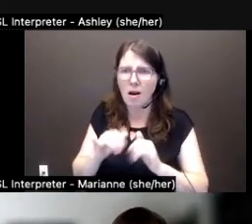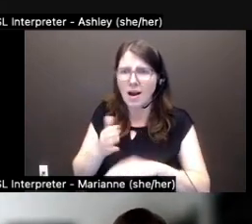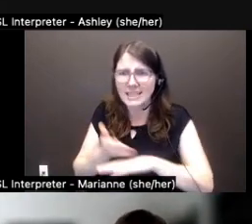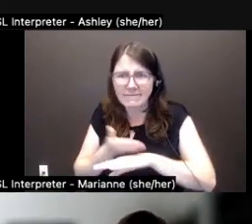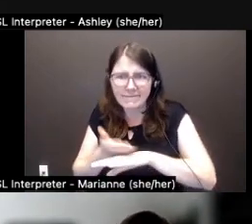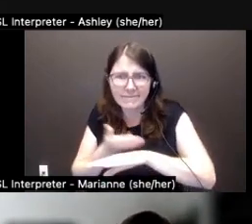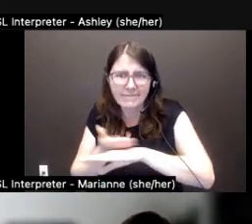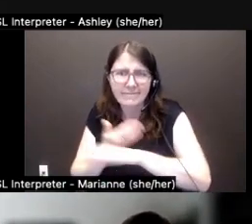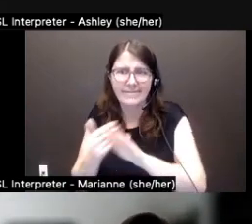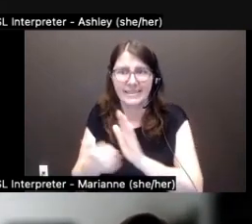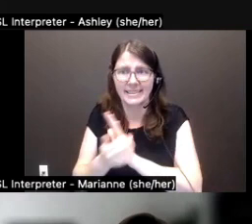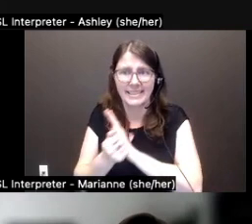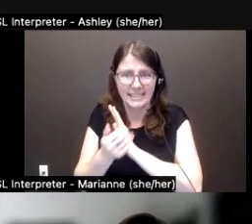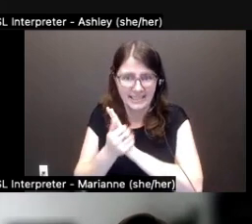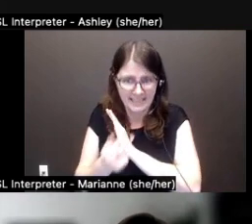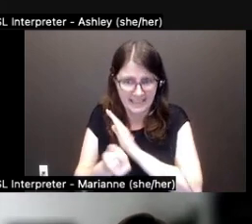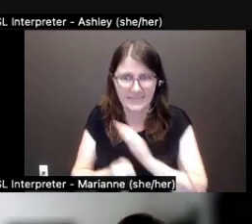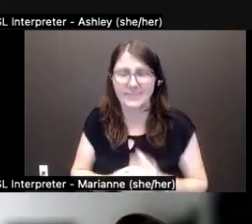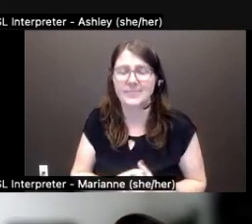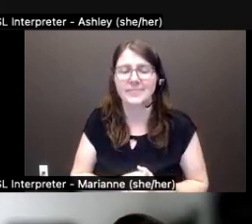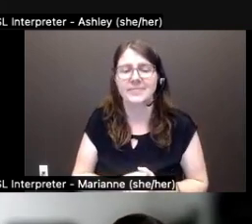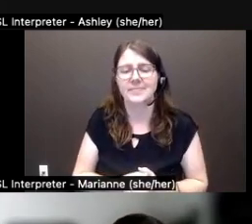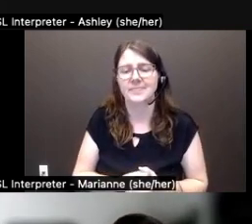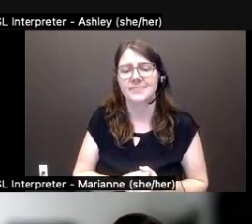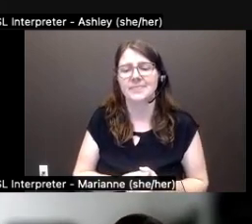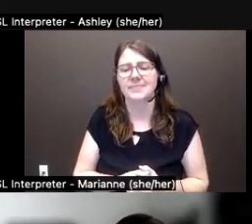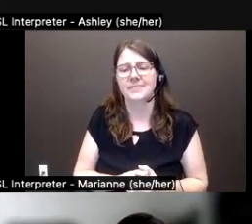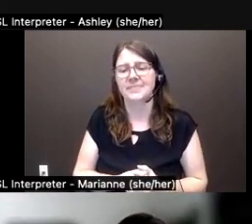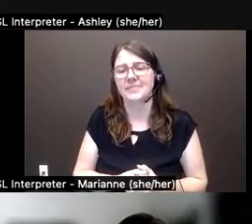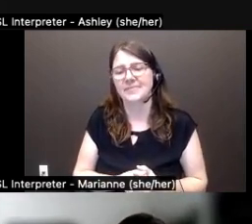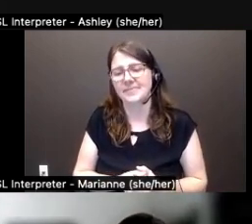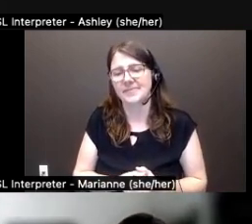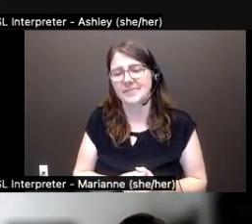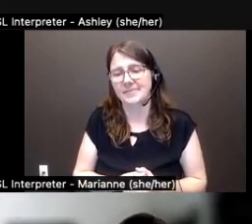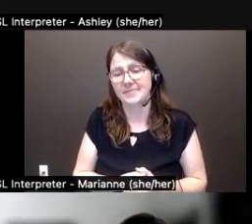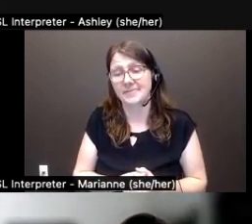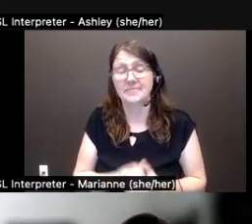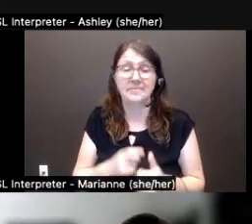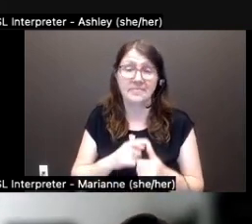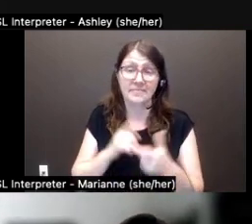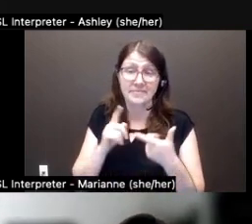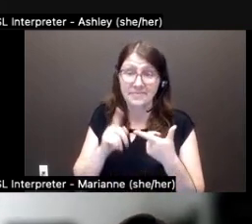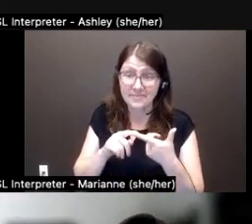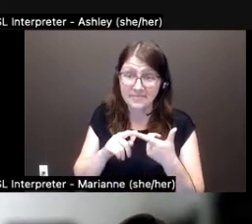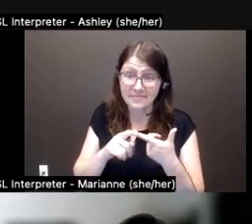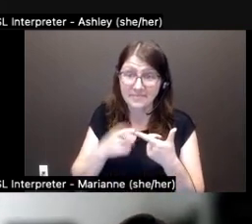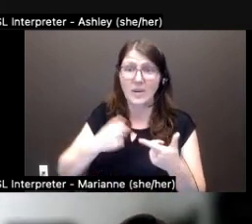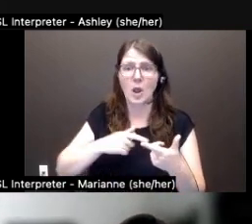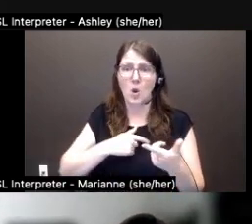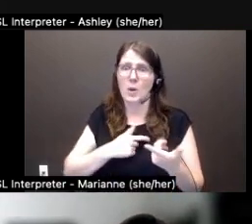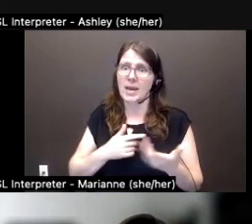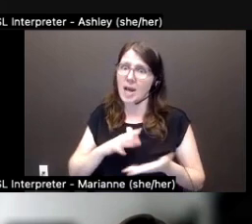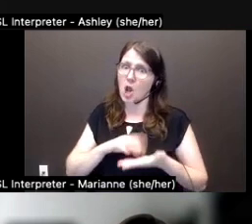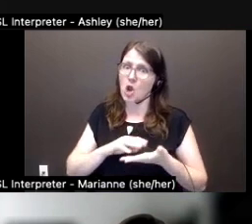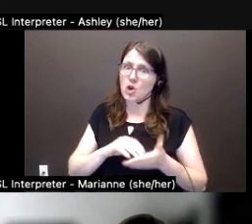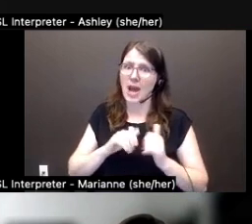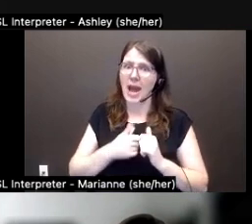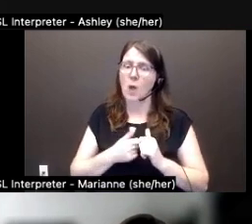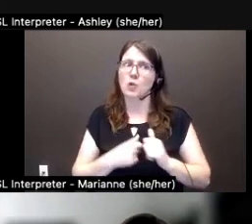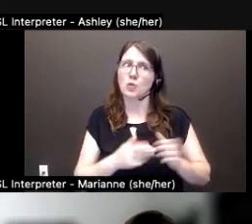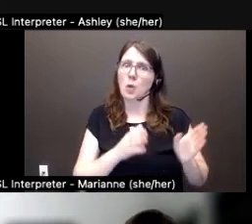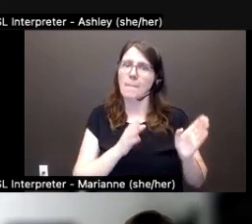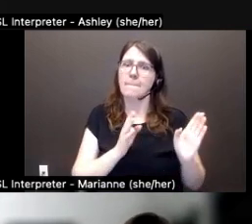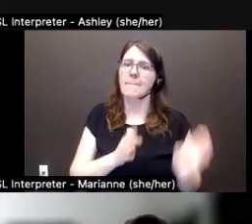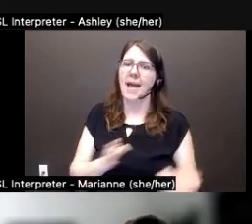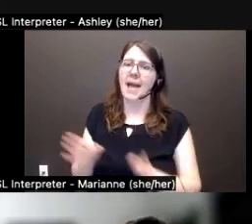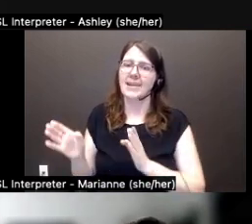from that how to work, create a plan, how to create a